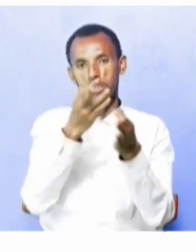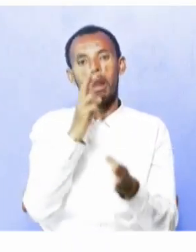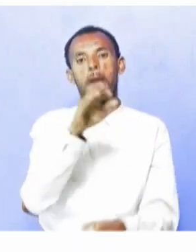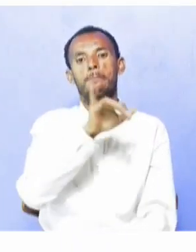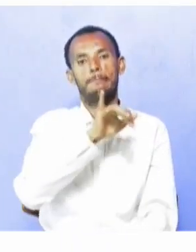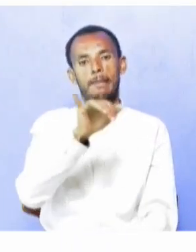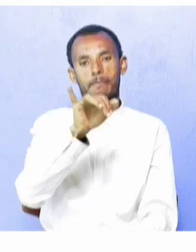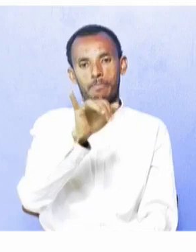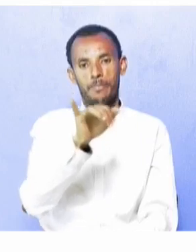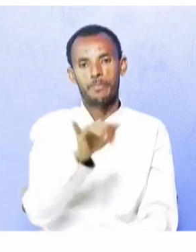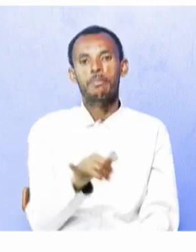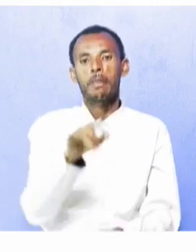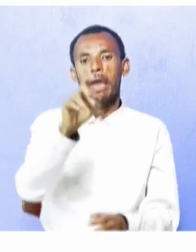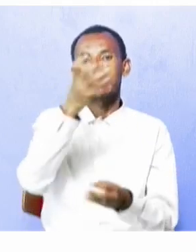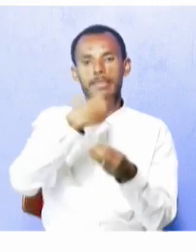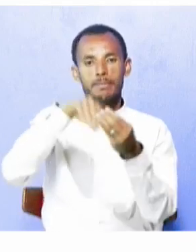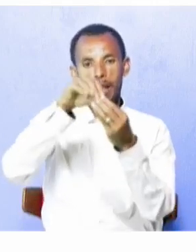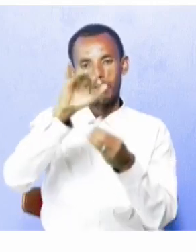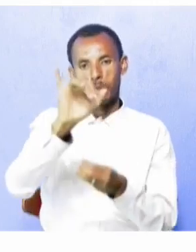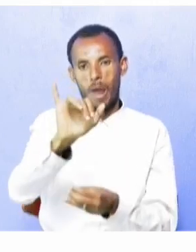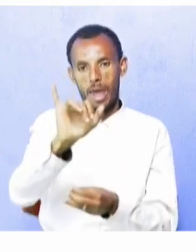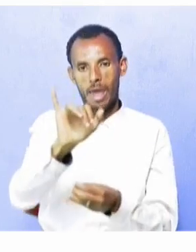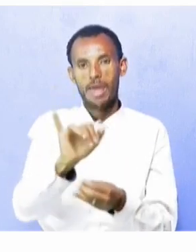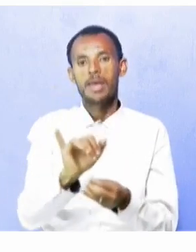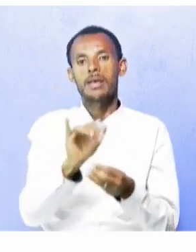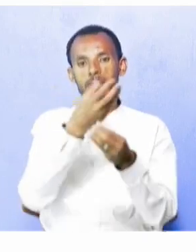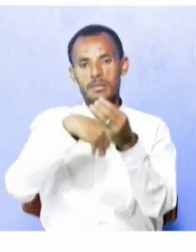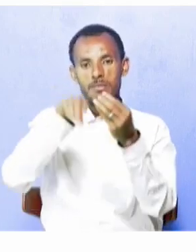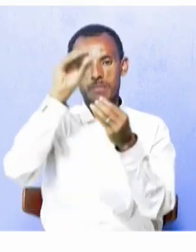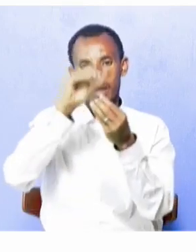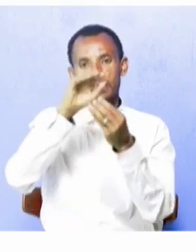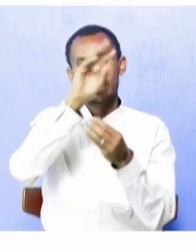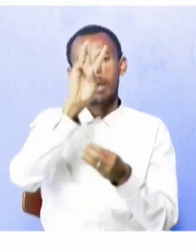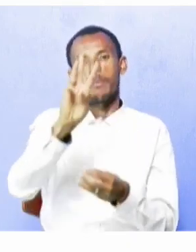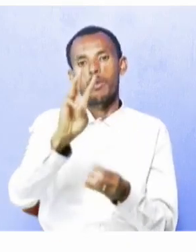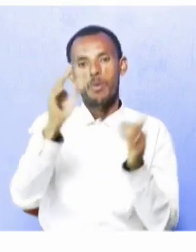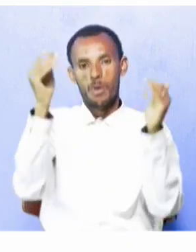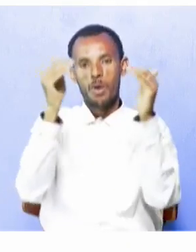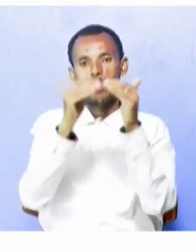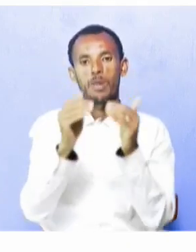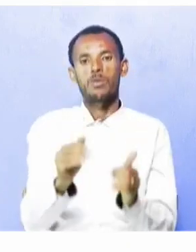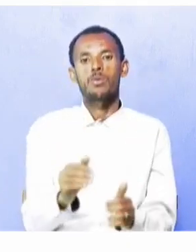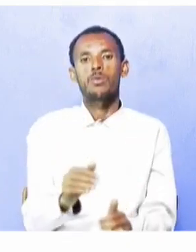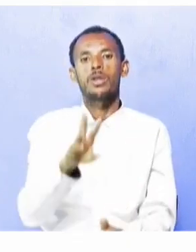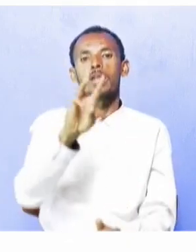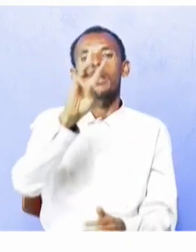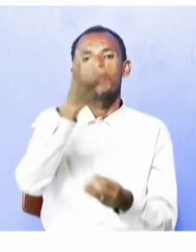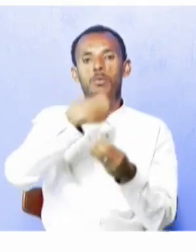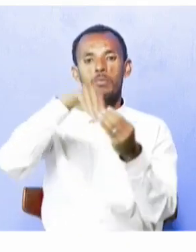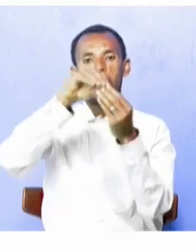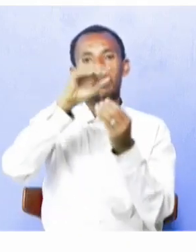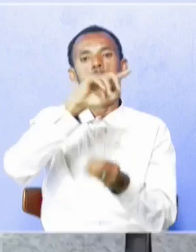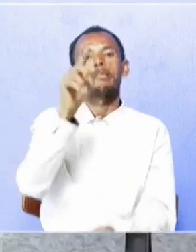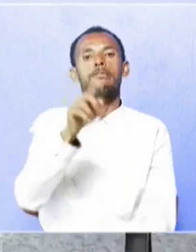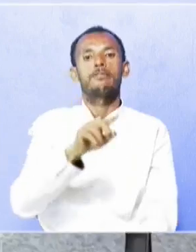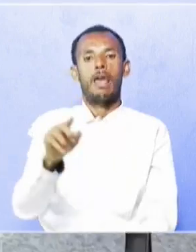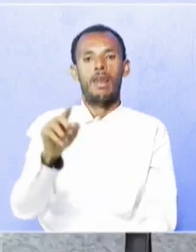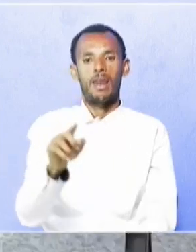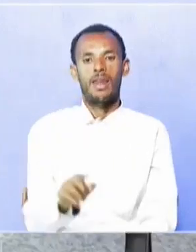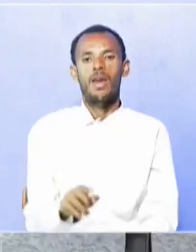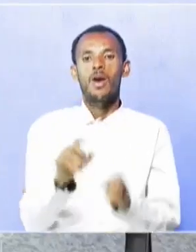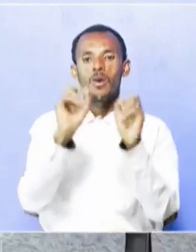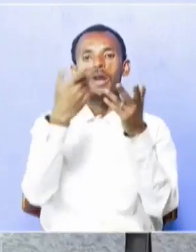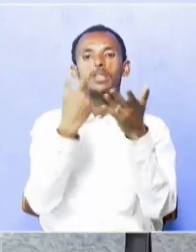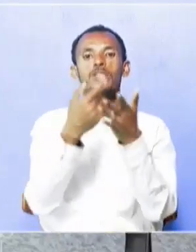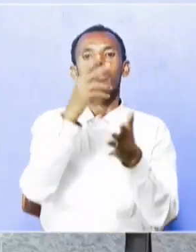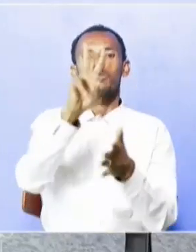okay? So X plus Y plus W is equal to W plus Z, okay? These